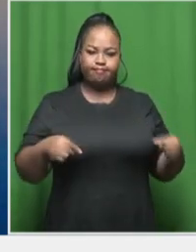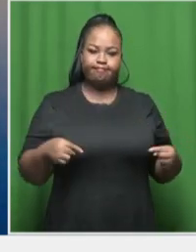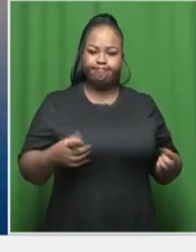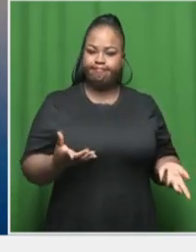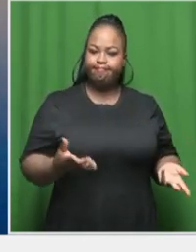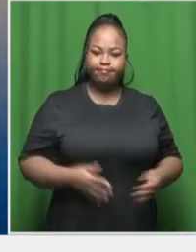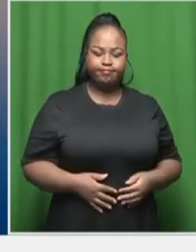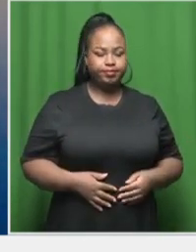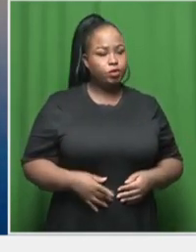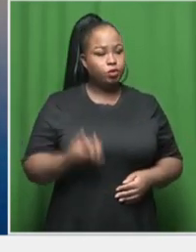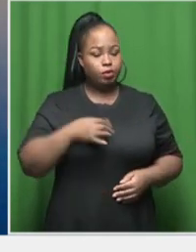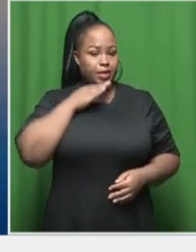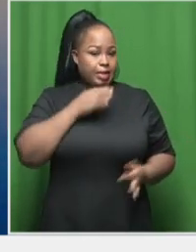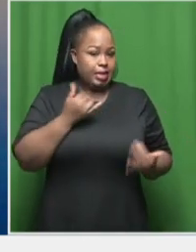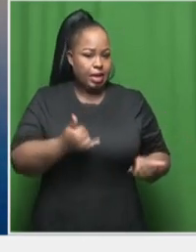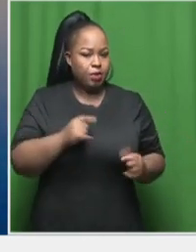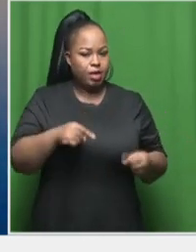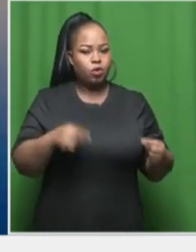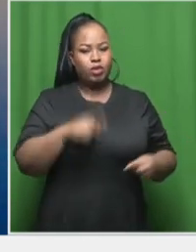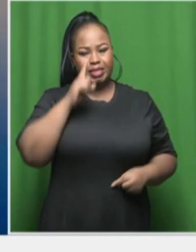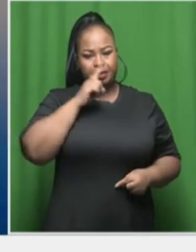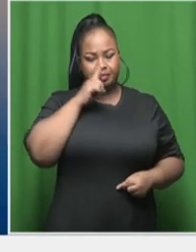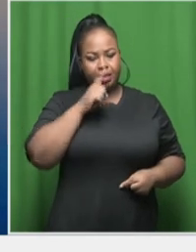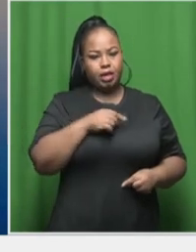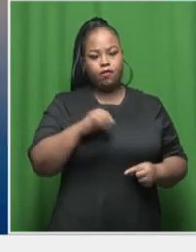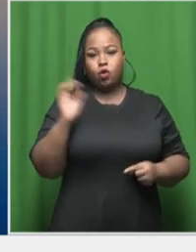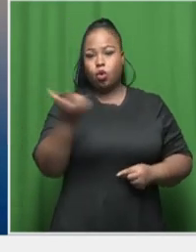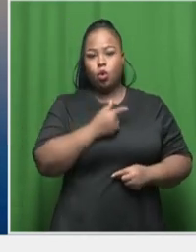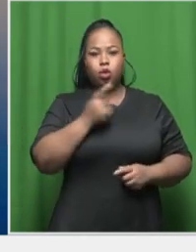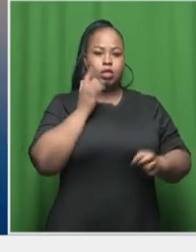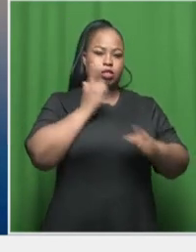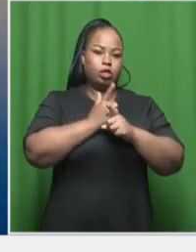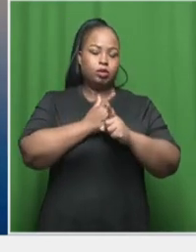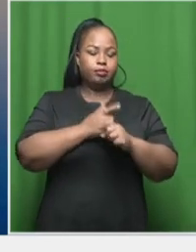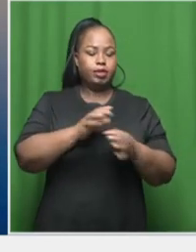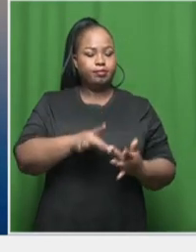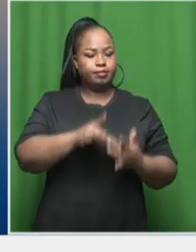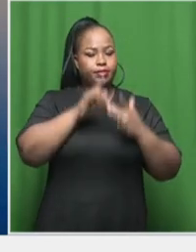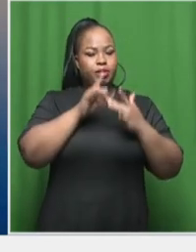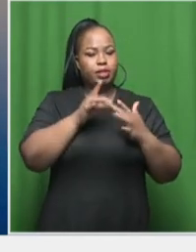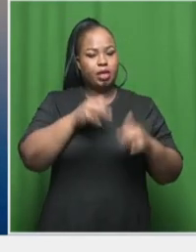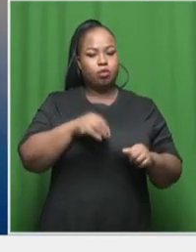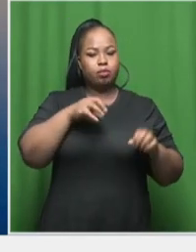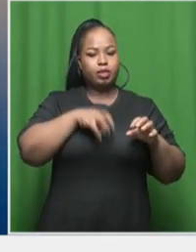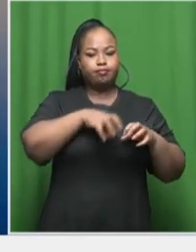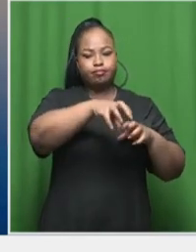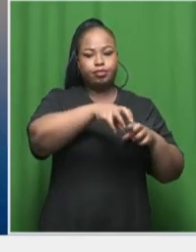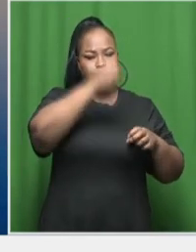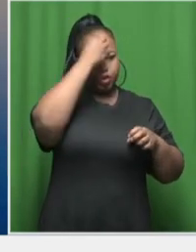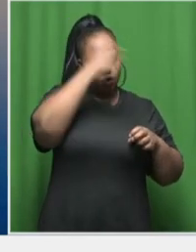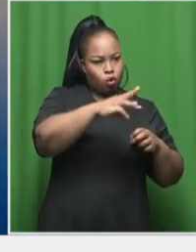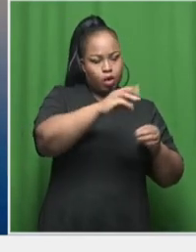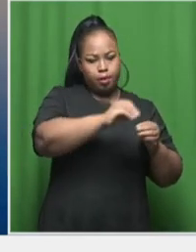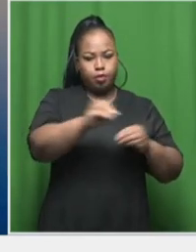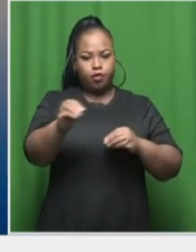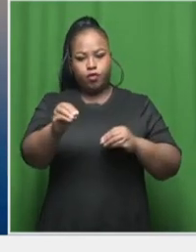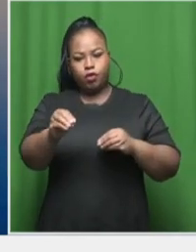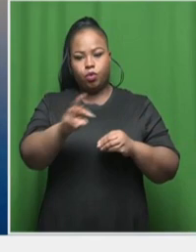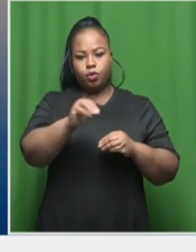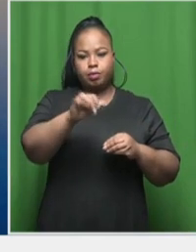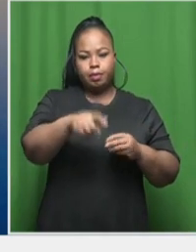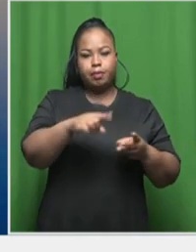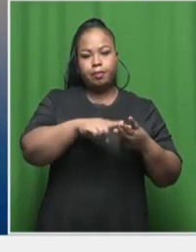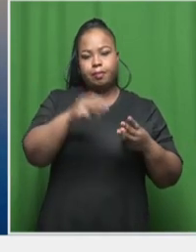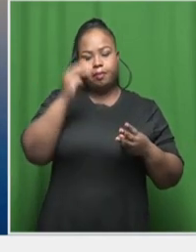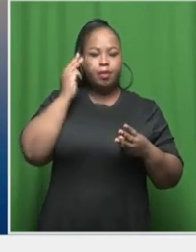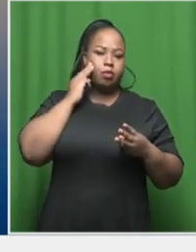have, at this point, have pink markets in every township. So ideally is that let it revolve from Pretoria, from Winterveld,